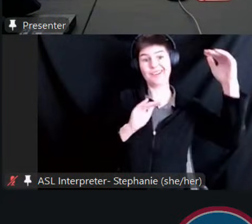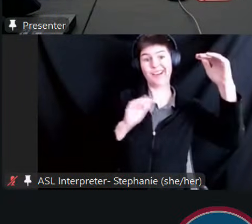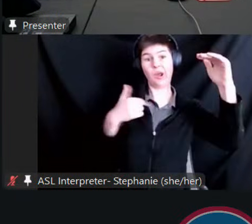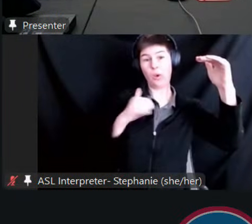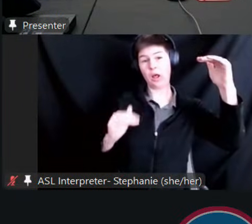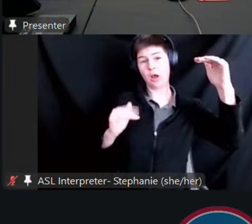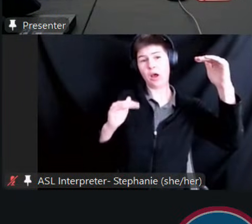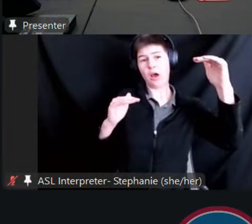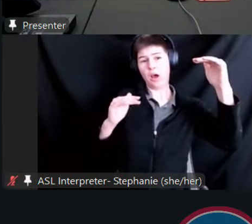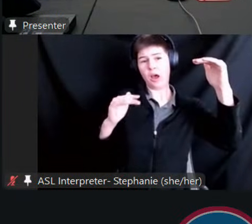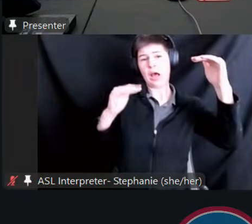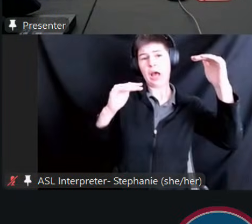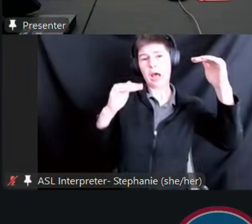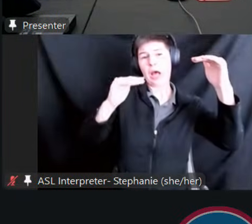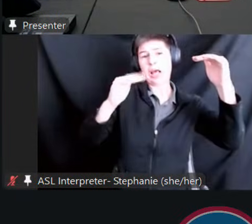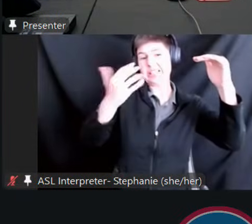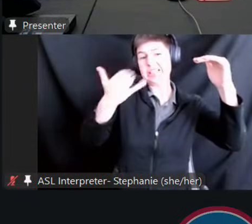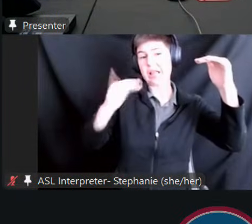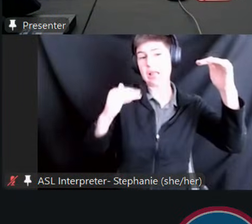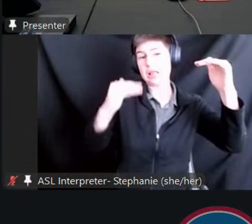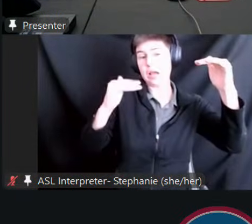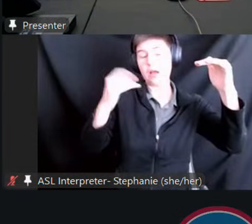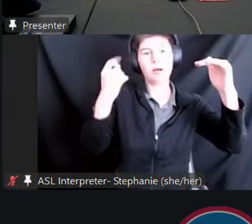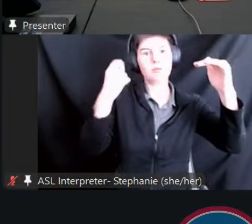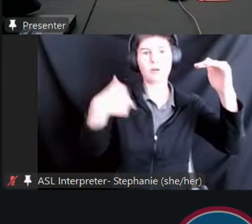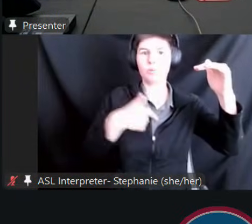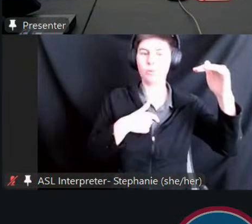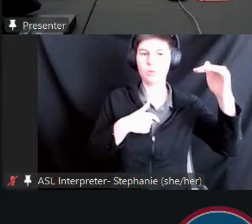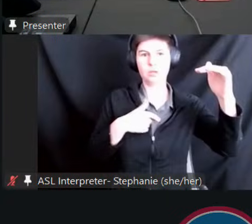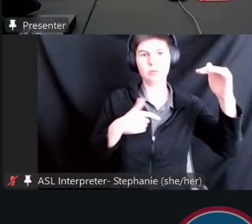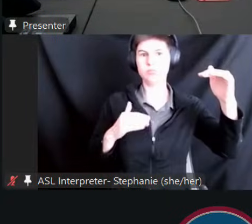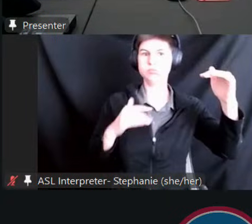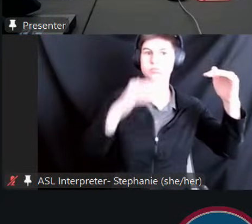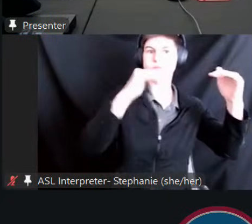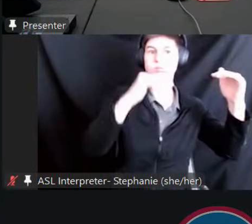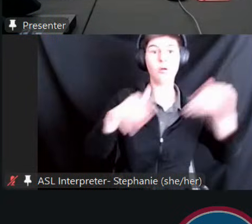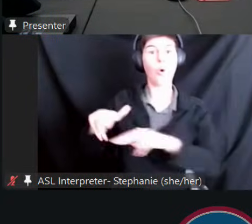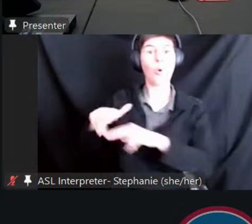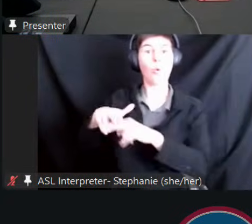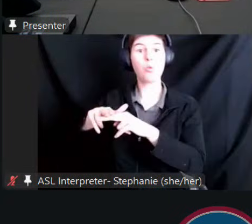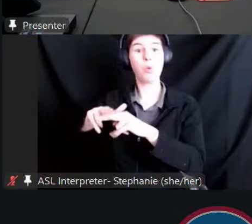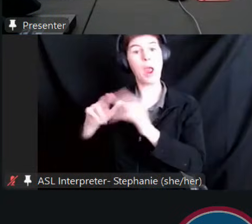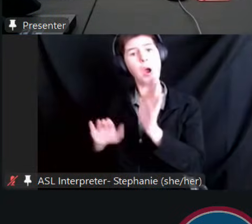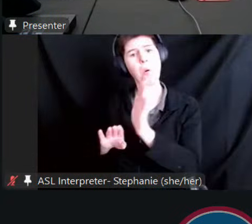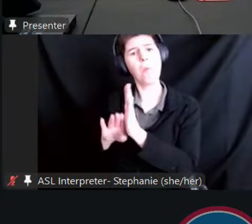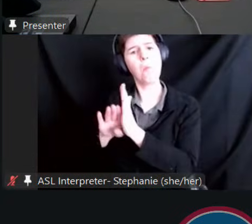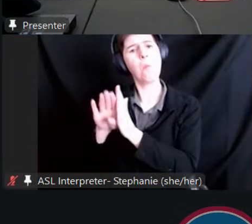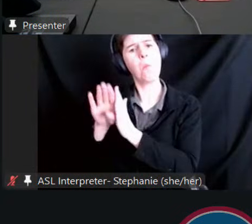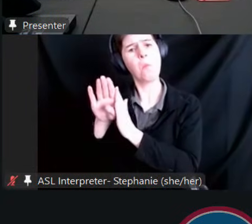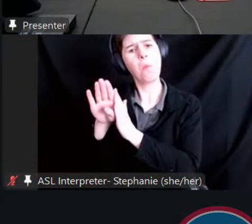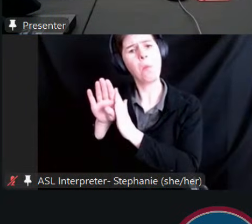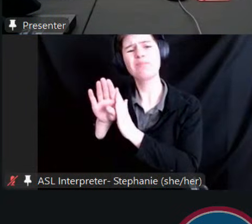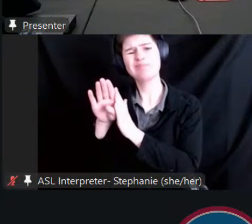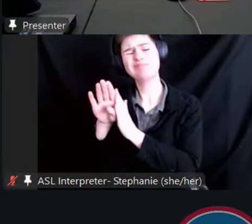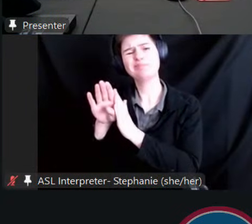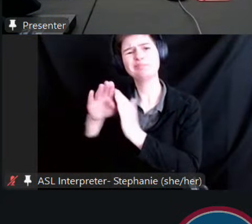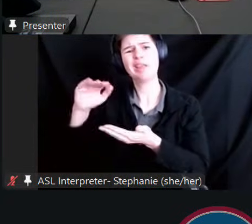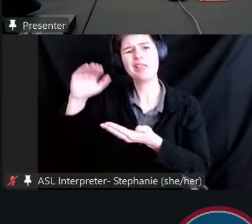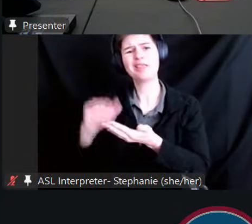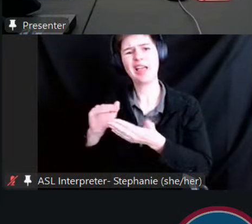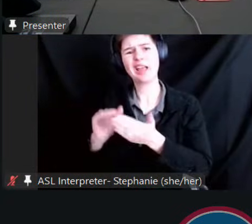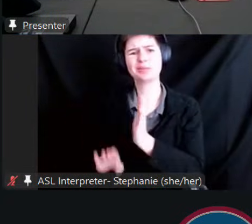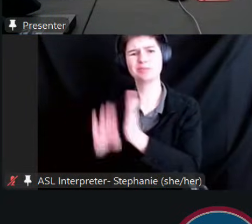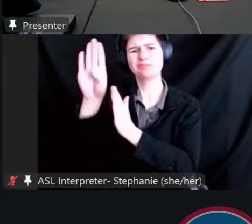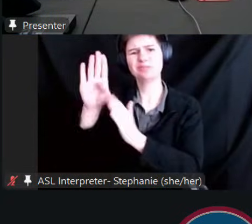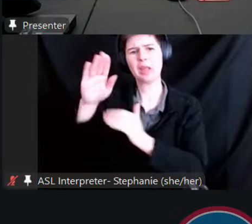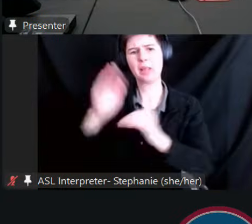been recovering faster at a higher percentage than rail as well. In 2024, 182 million total